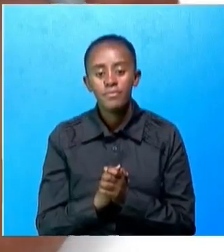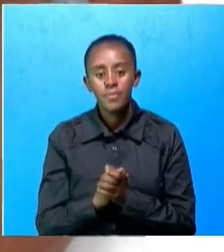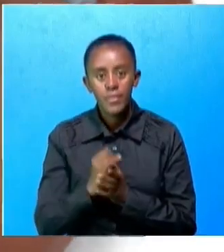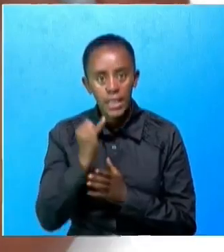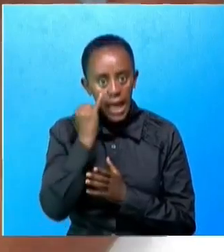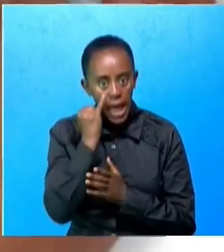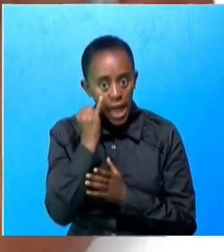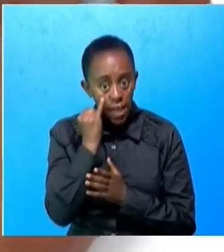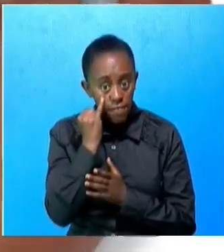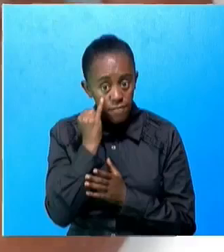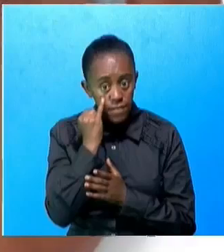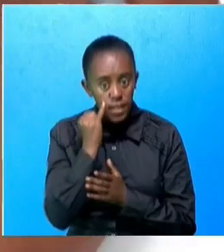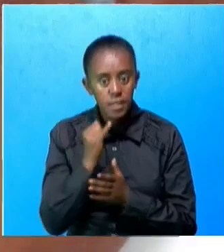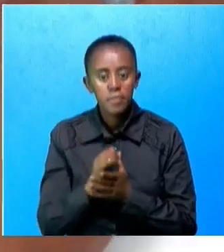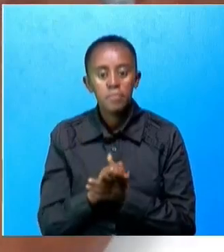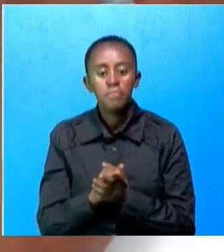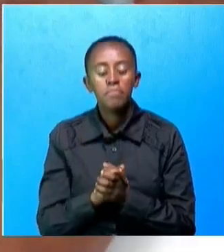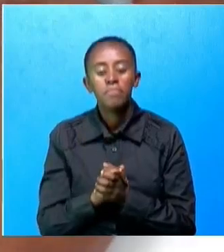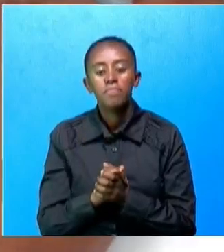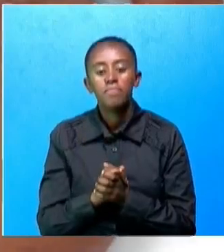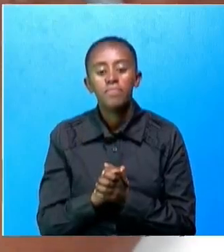if